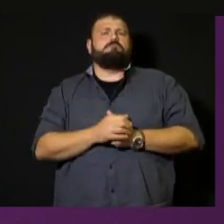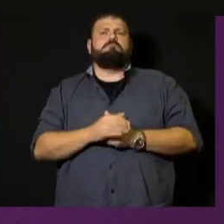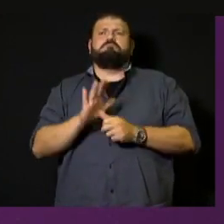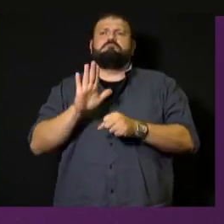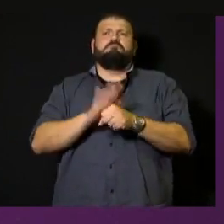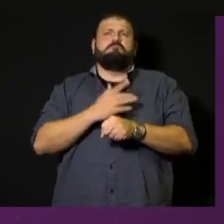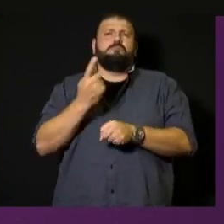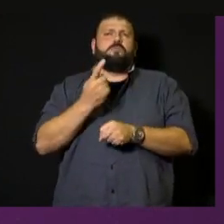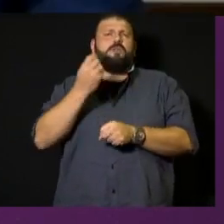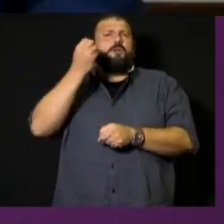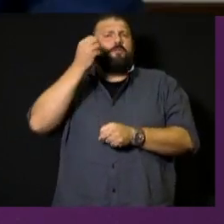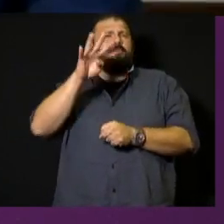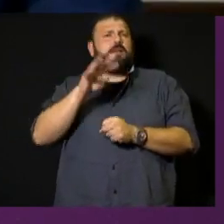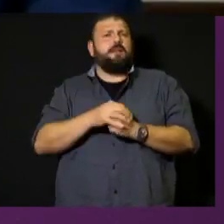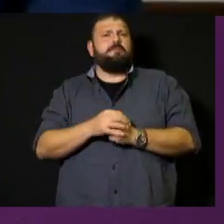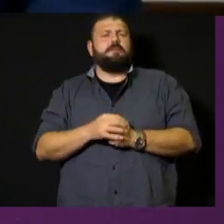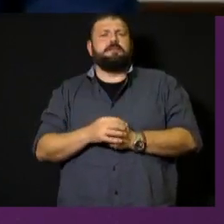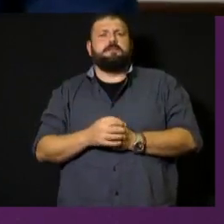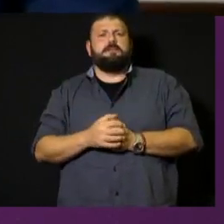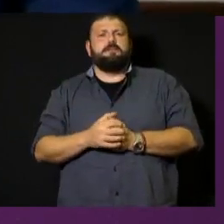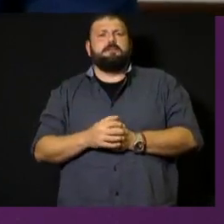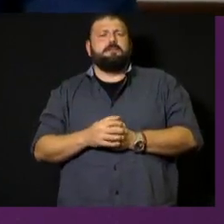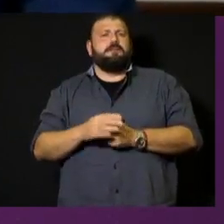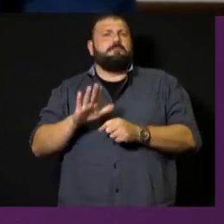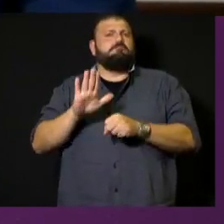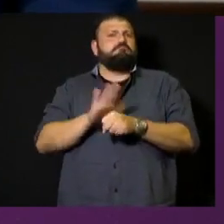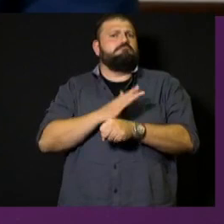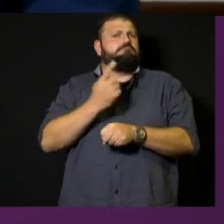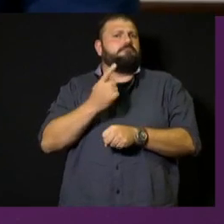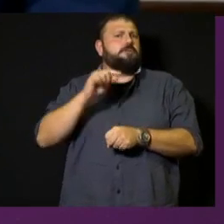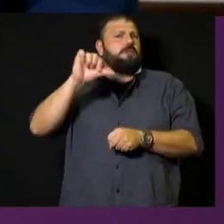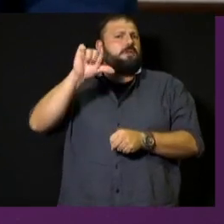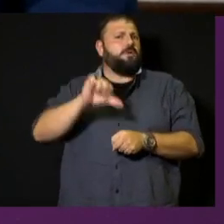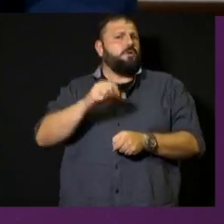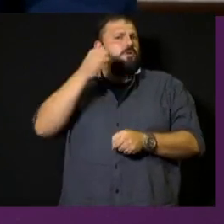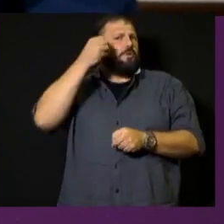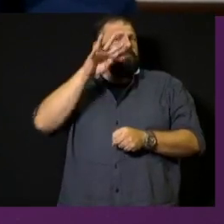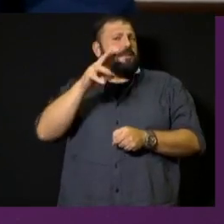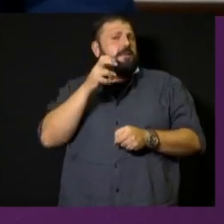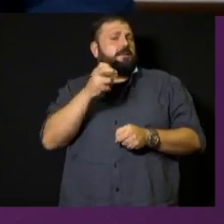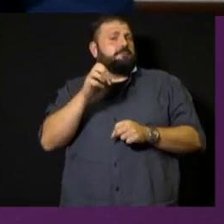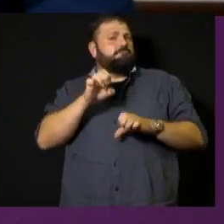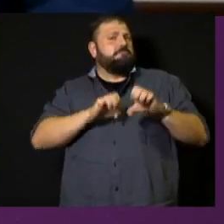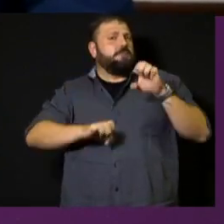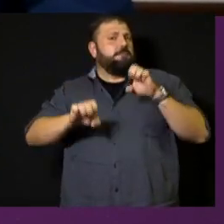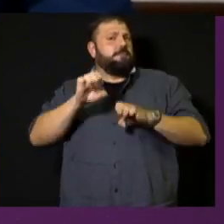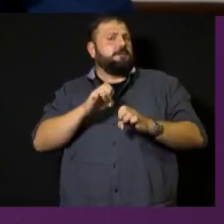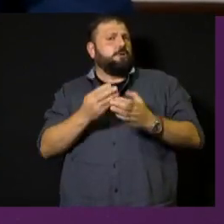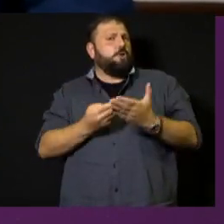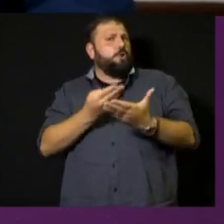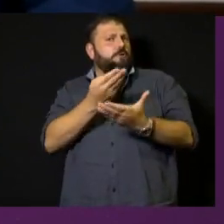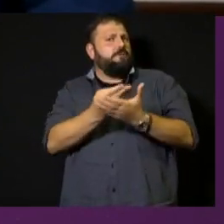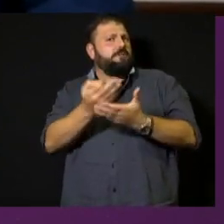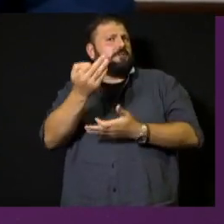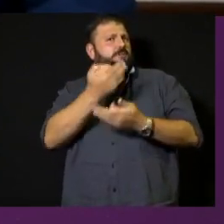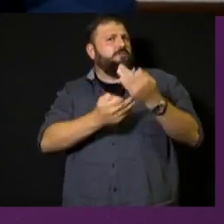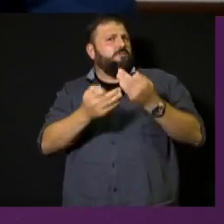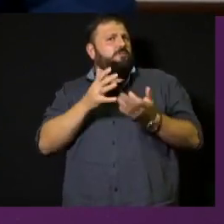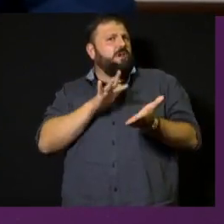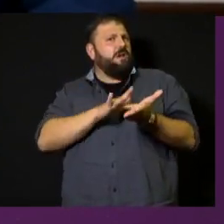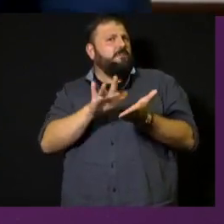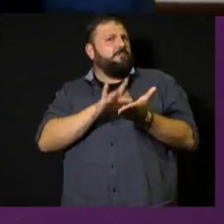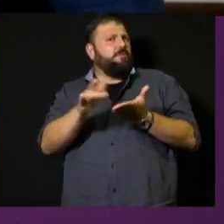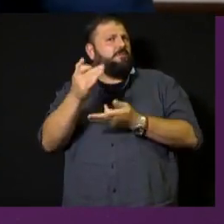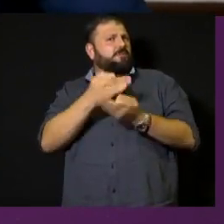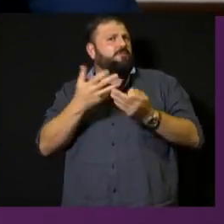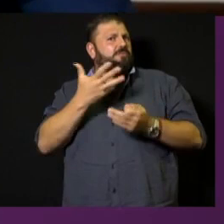why Omni Life? Because today, OmniLife is the company that offers